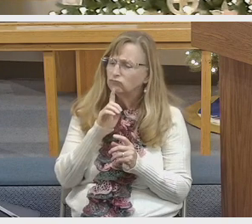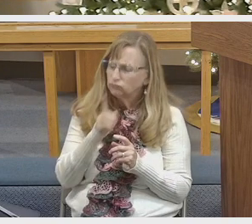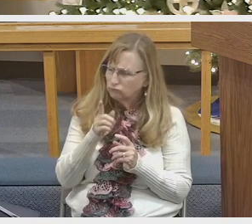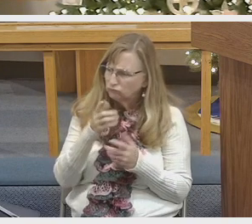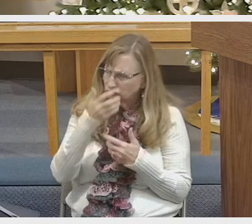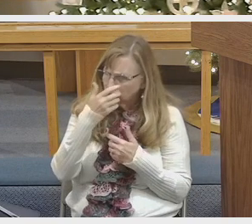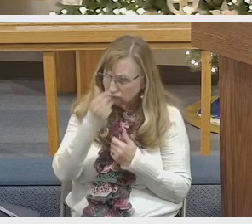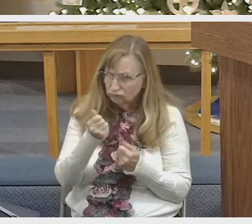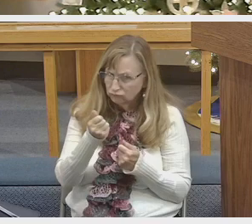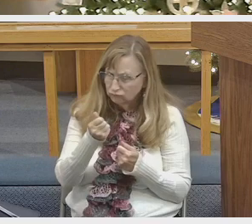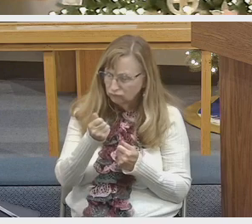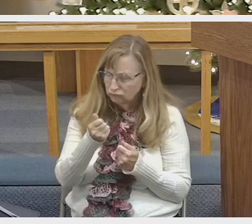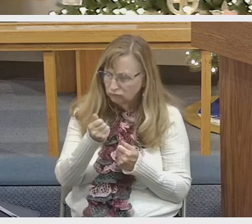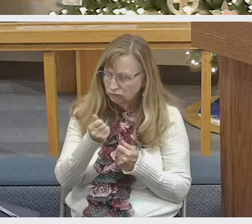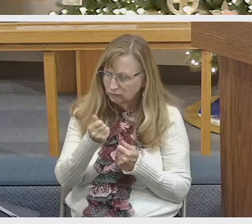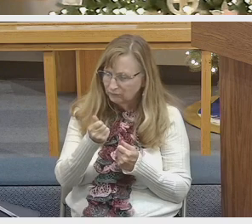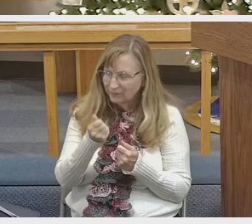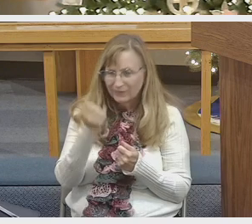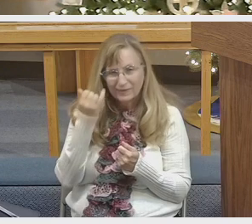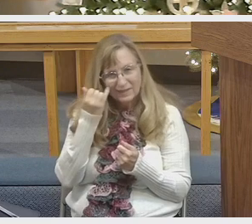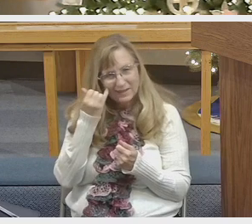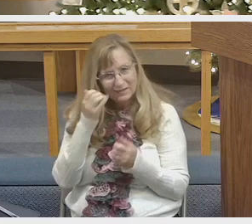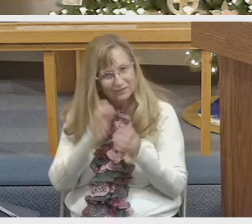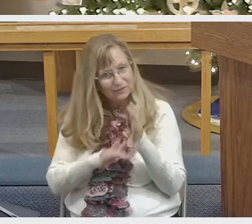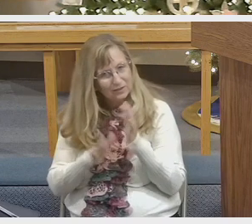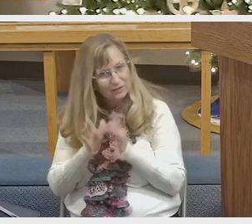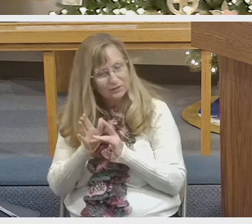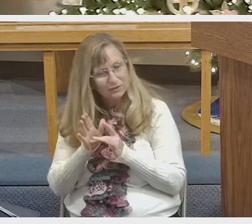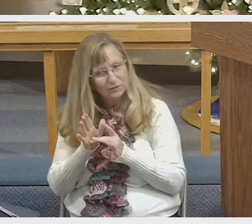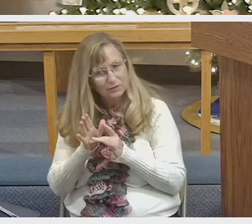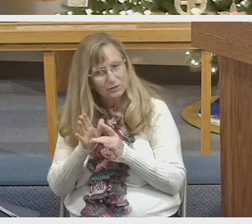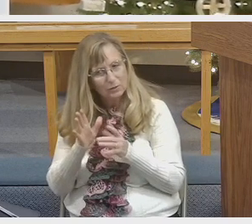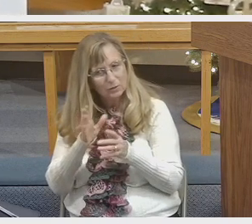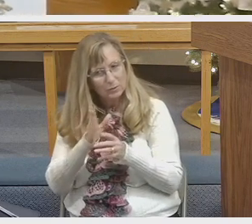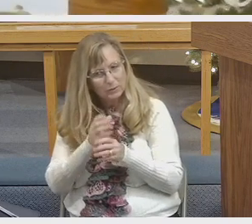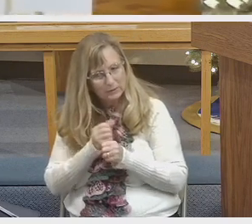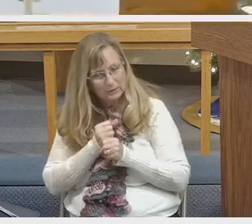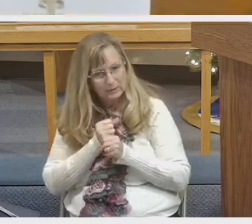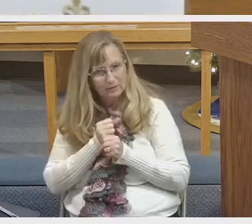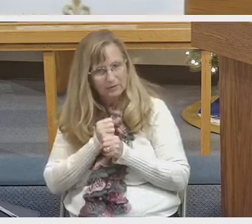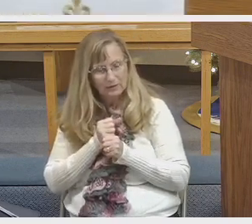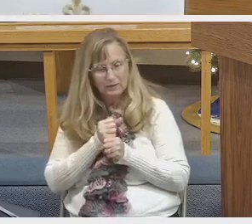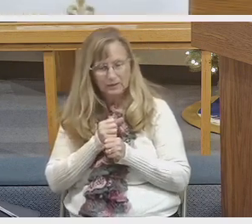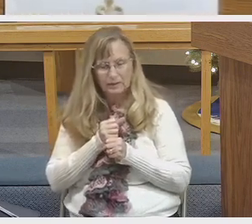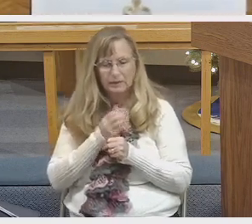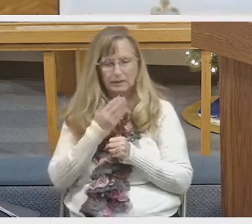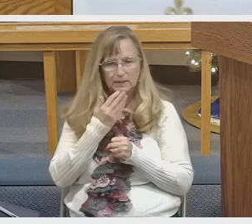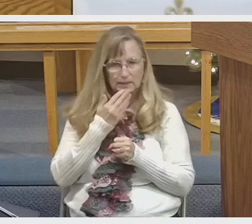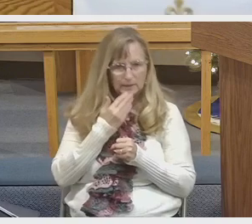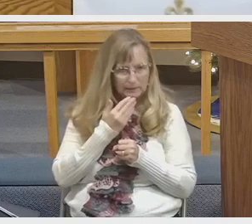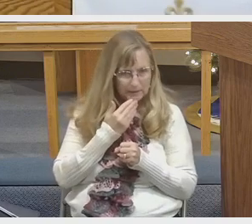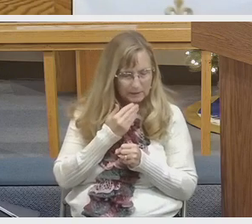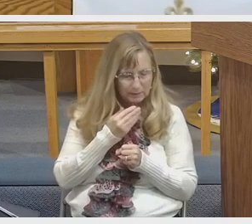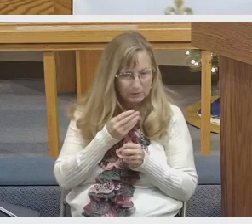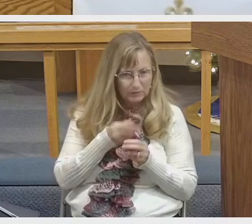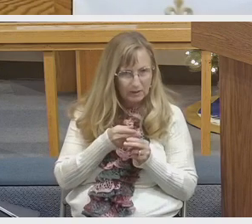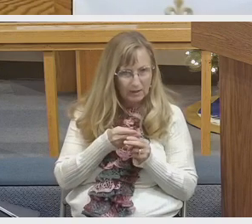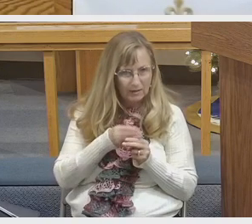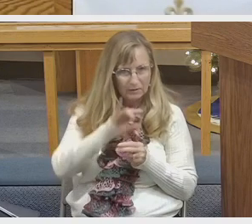interesting. If Jesus had received his Hebrew name, it would have been Joshua.